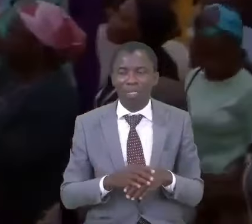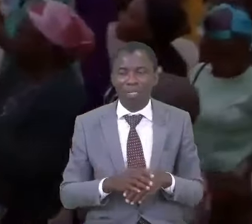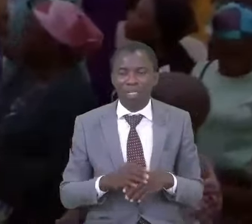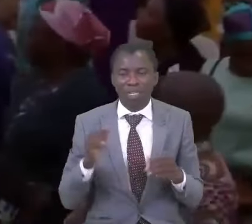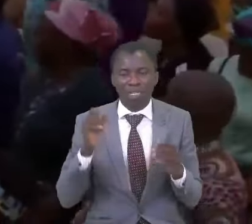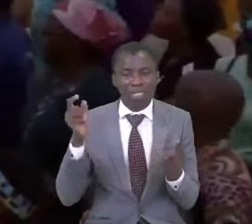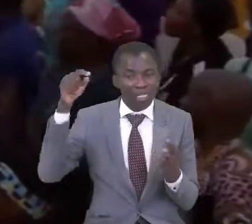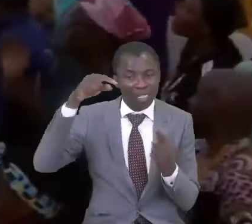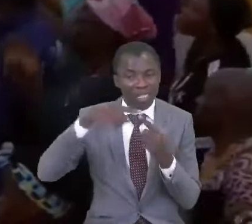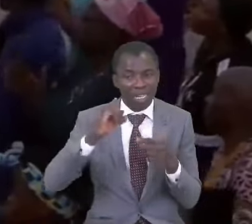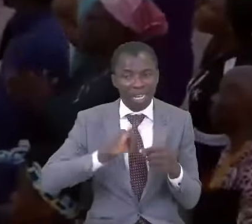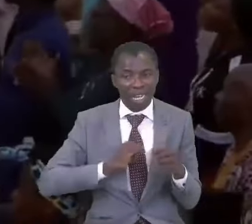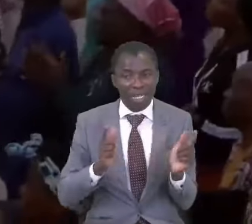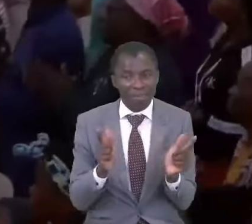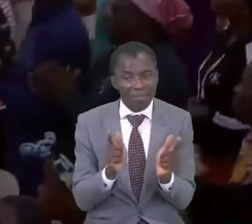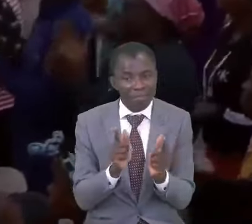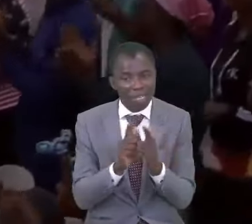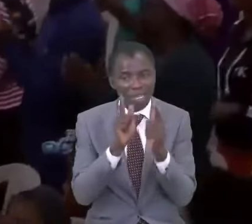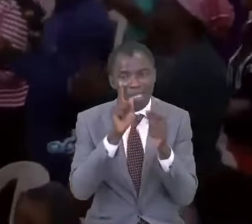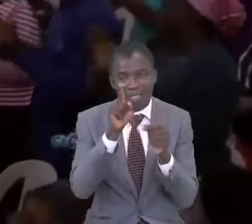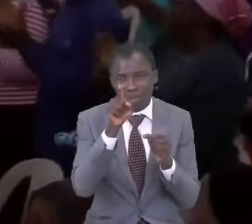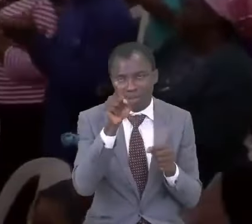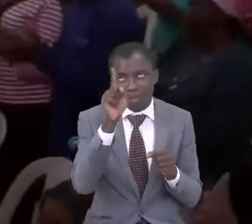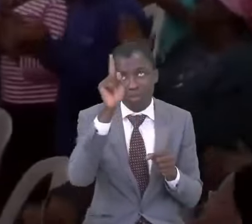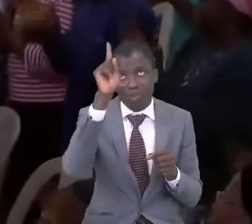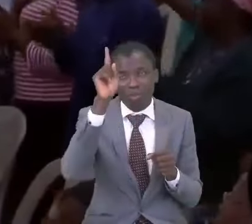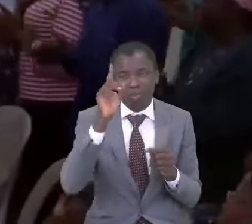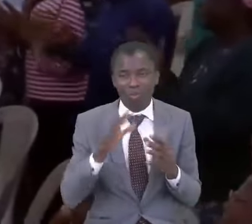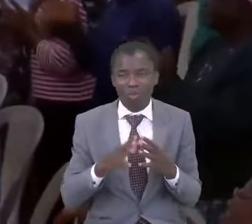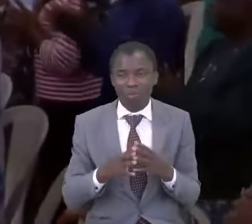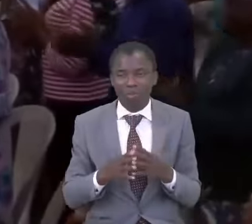till I met you. Thank you, Jesus.